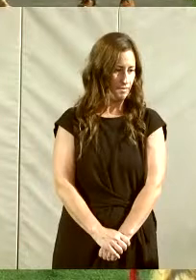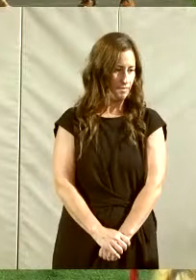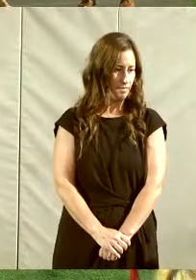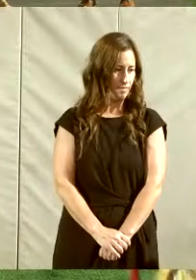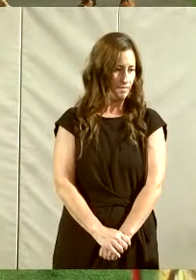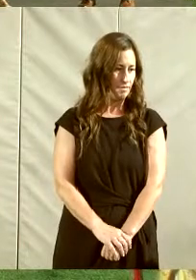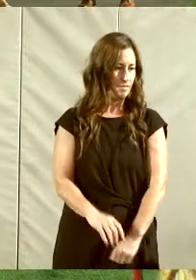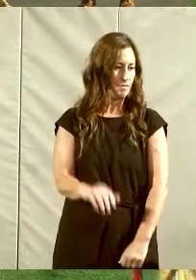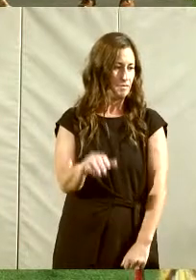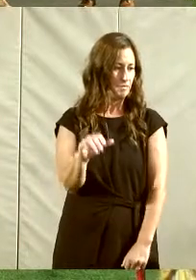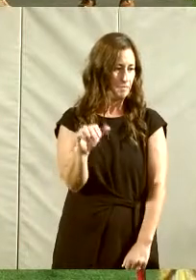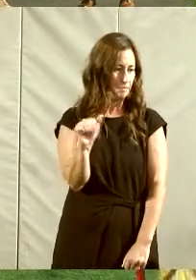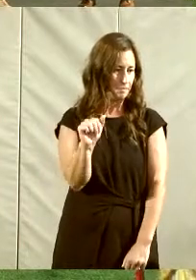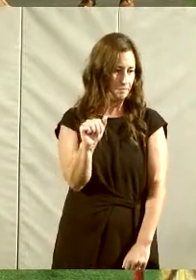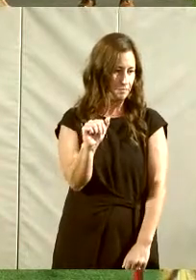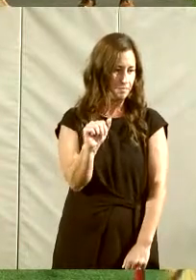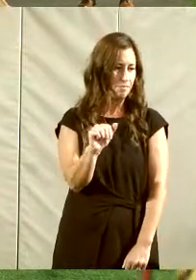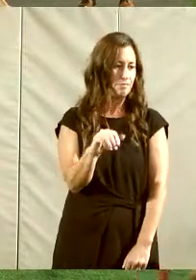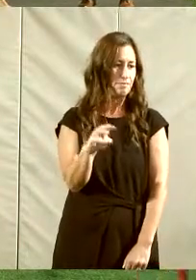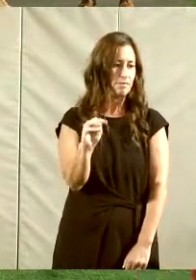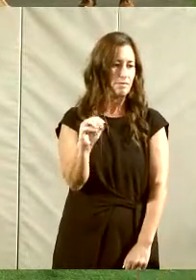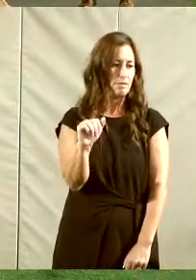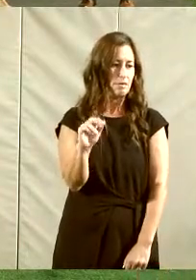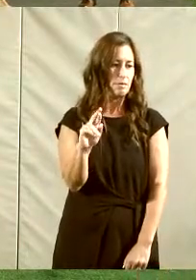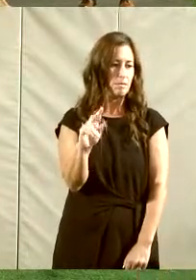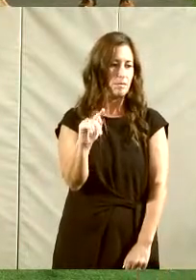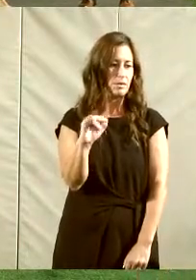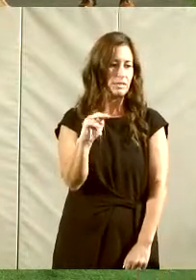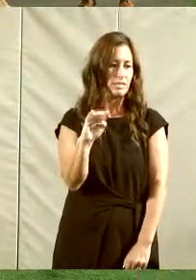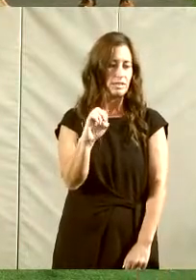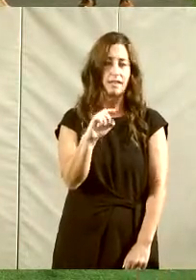Angel Daniel Martinez Mora.